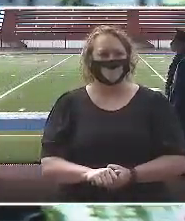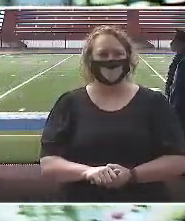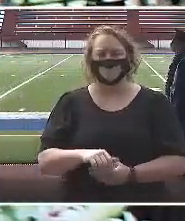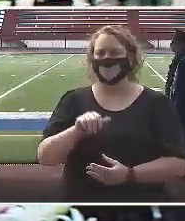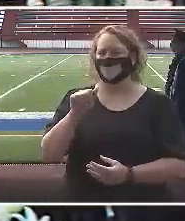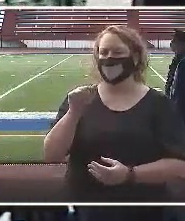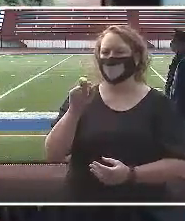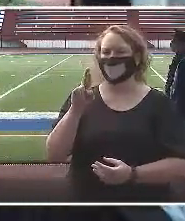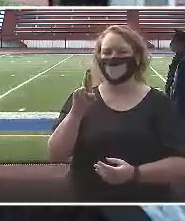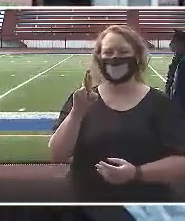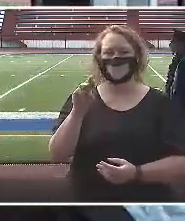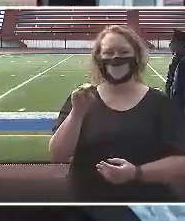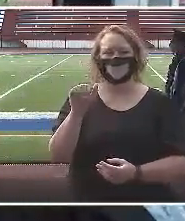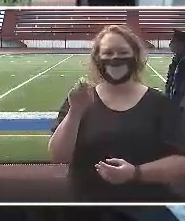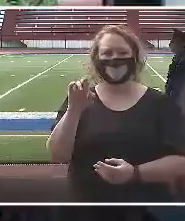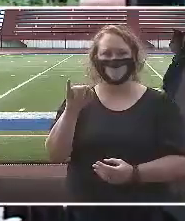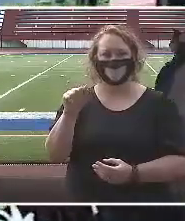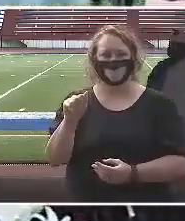Amaria Jones.